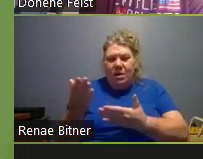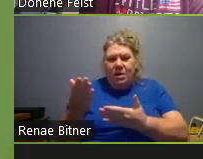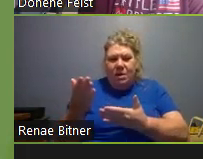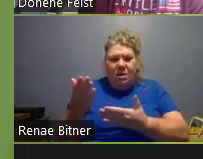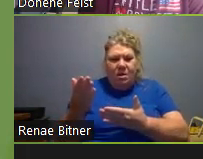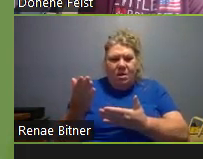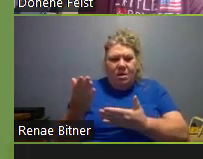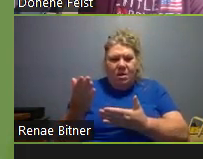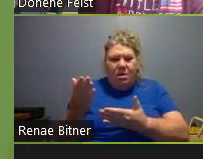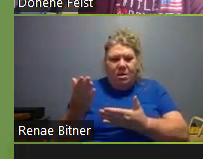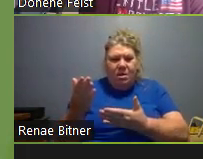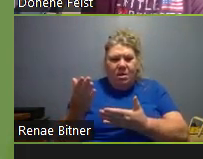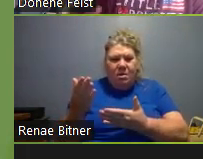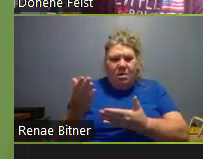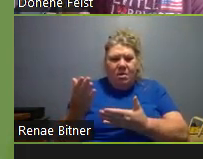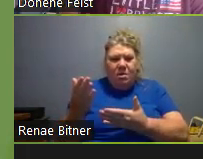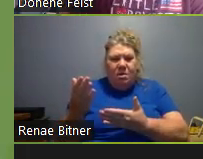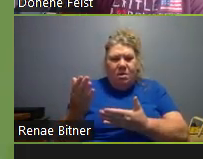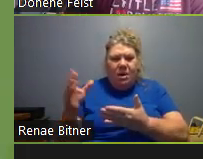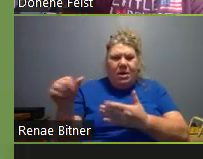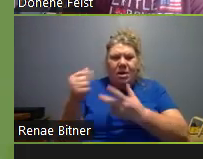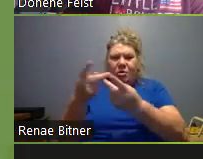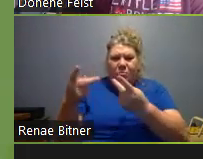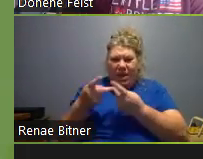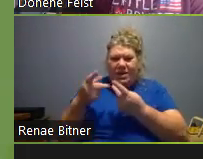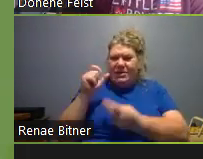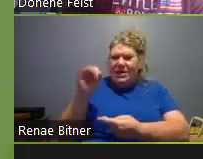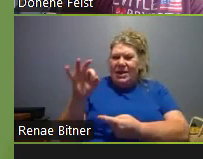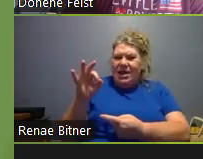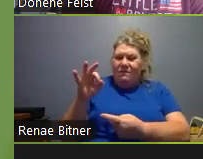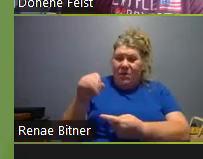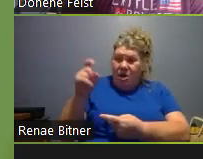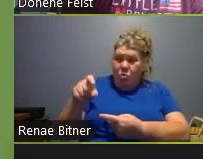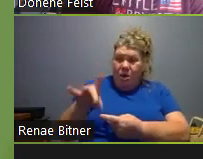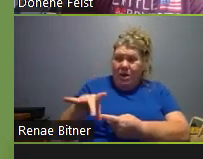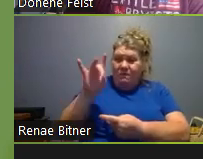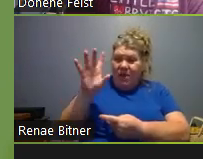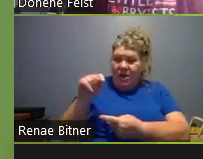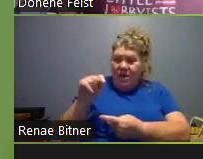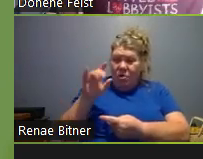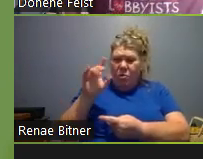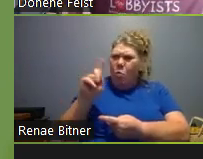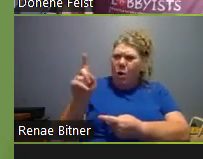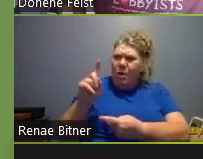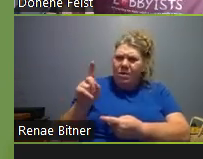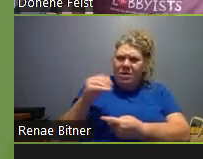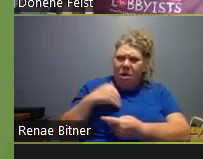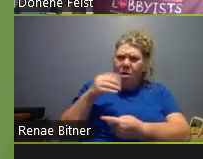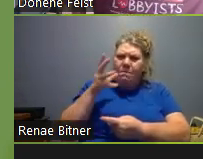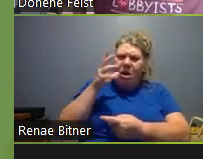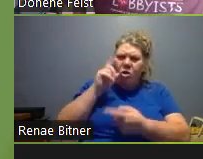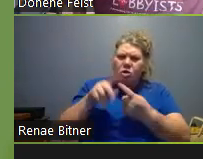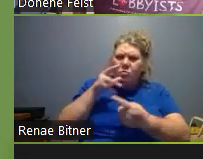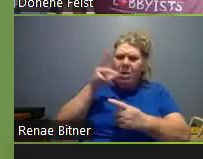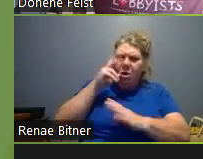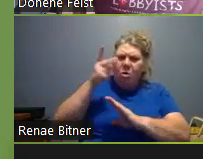are definitely there. So if there is ever a time when, if you need to find out where it is or how to get in connection